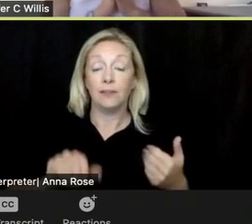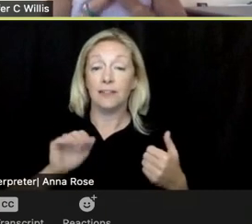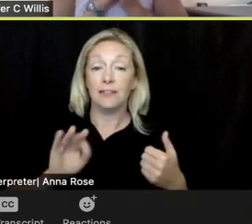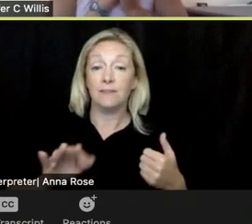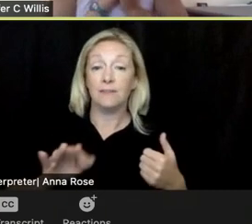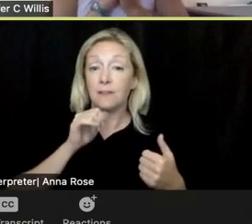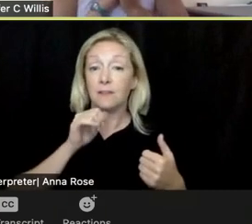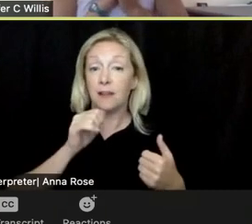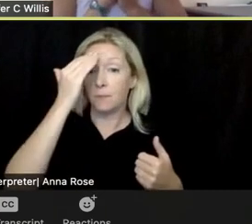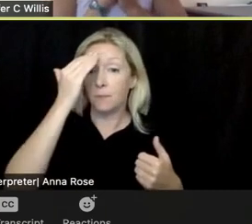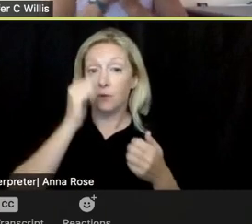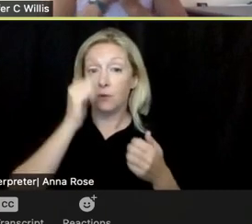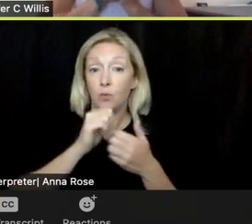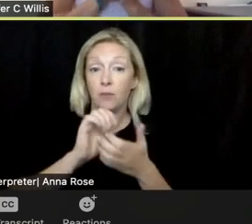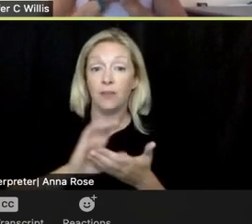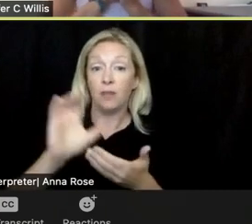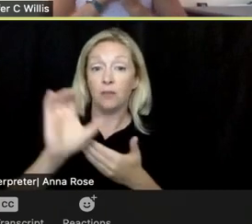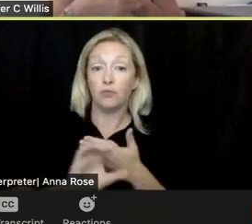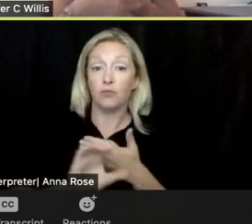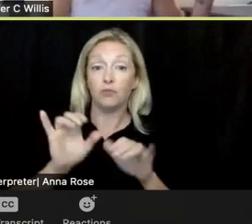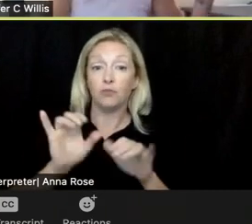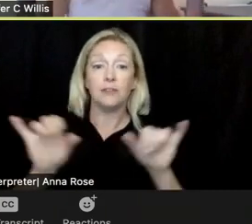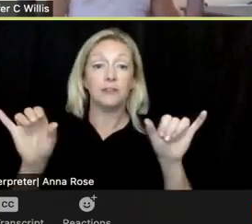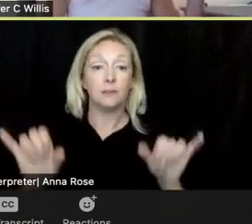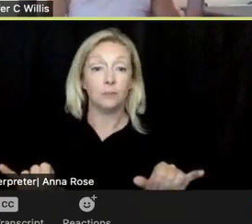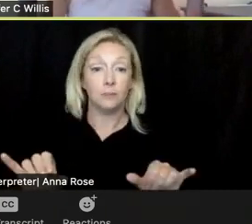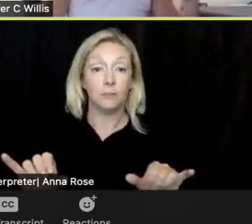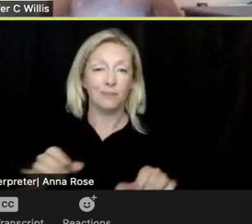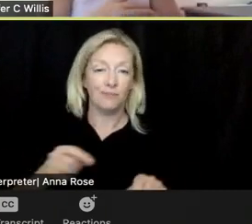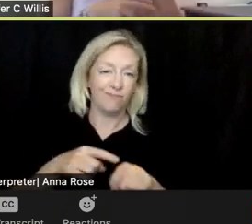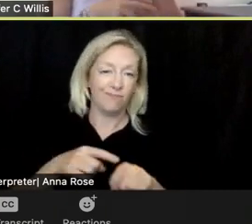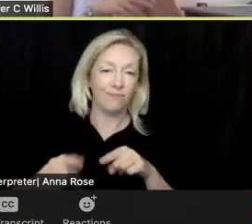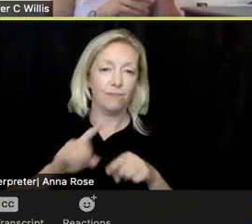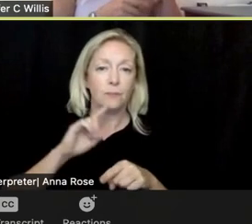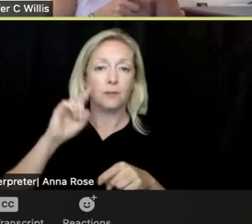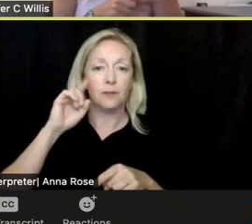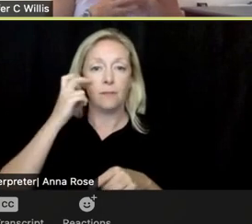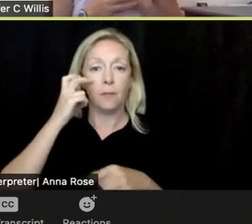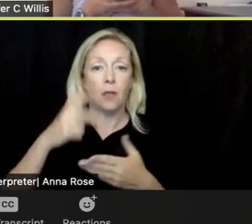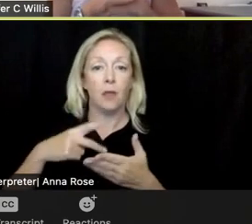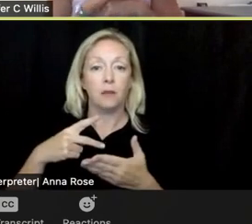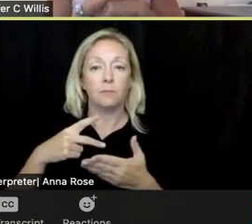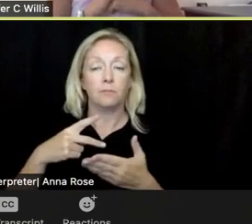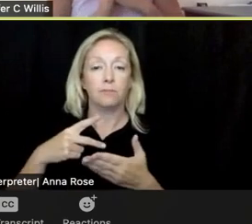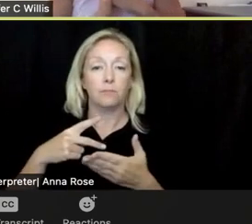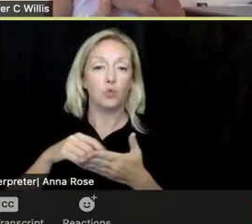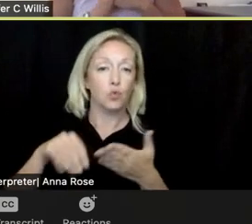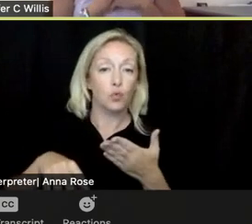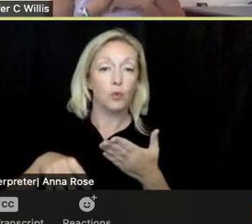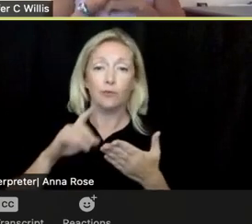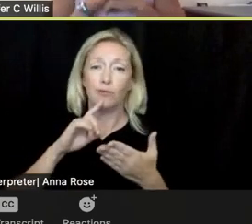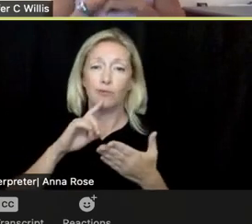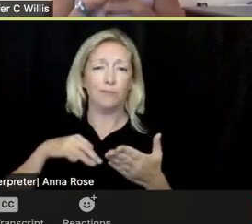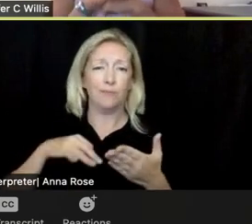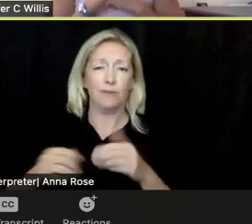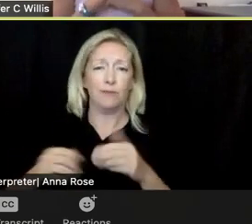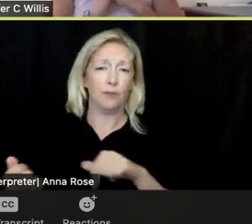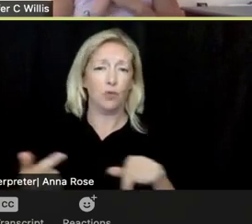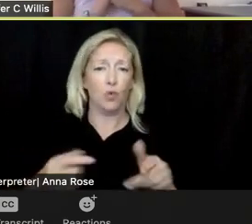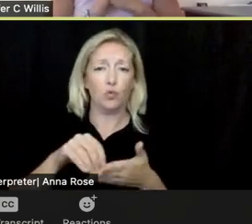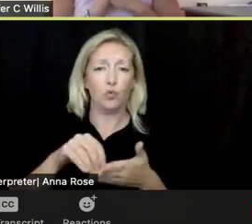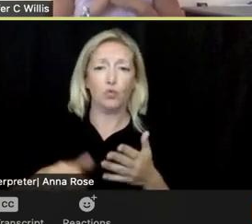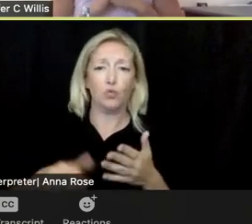systems for deafblind students, and this is something that can help all of our students with multiple needs, is providing them with some